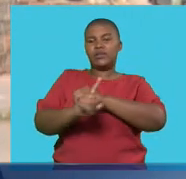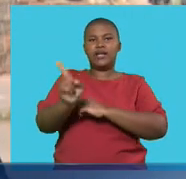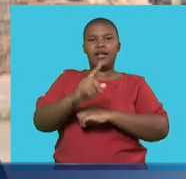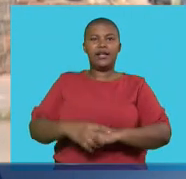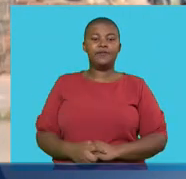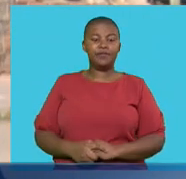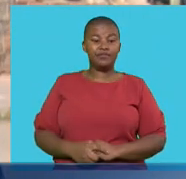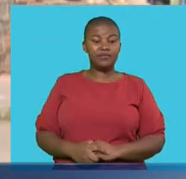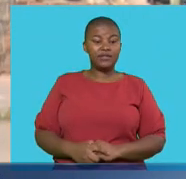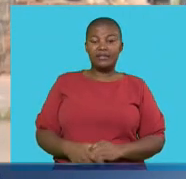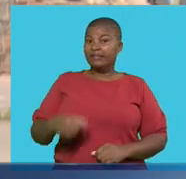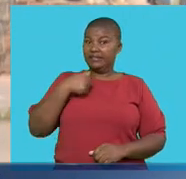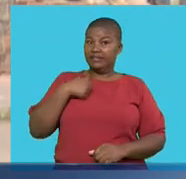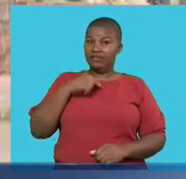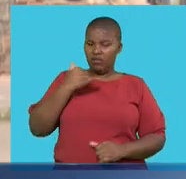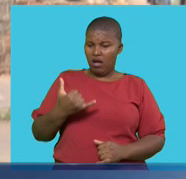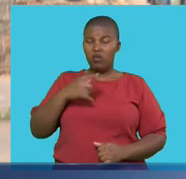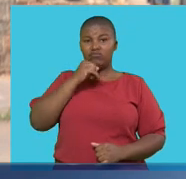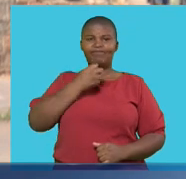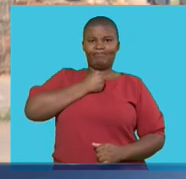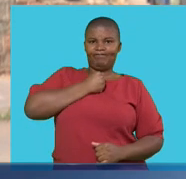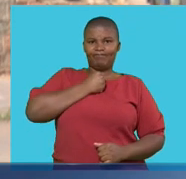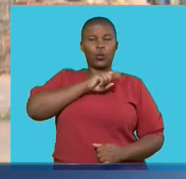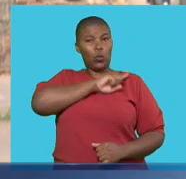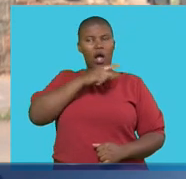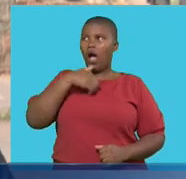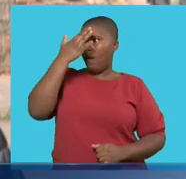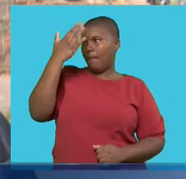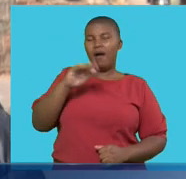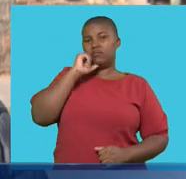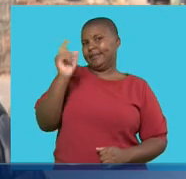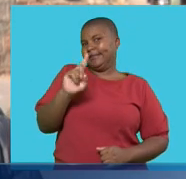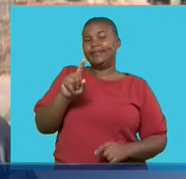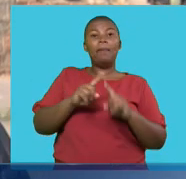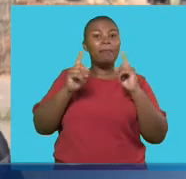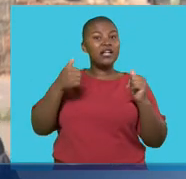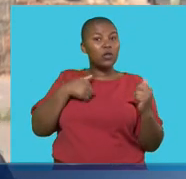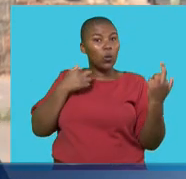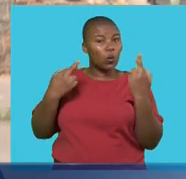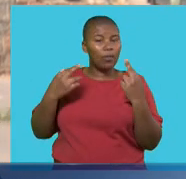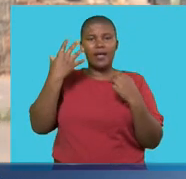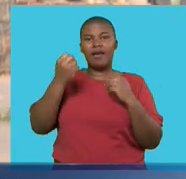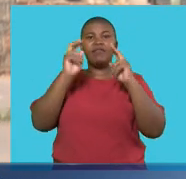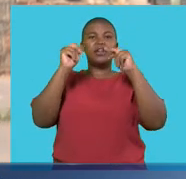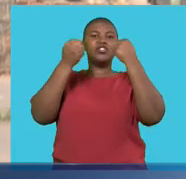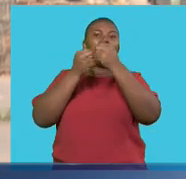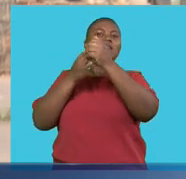Sigwinyitshe ngoba sibona ukuthi ayisekho into esizoyisho anyway. But yes, nethemba thina ukuthi national leadership